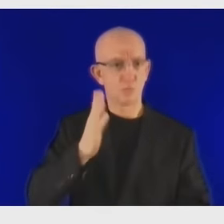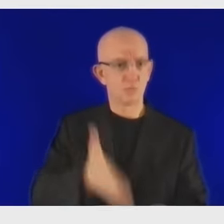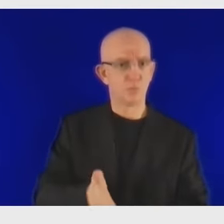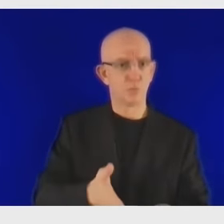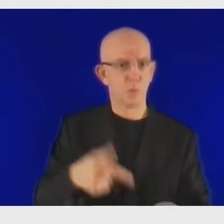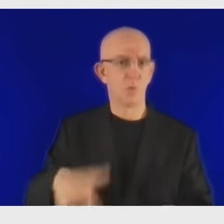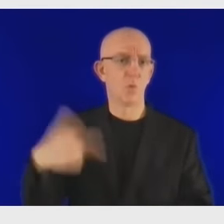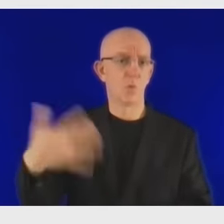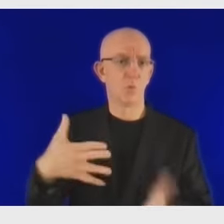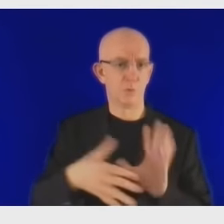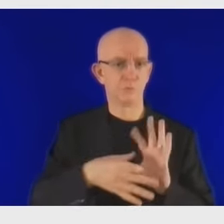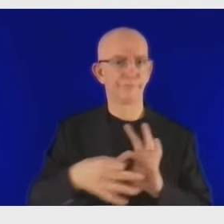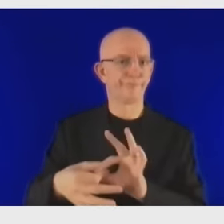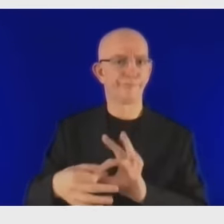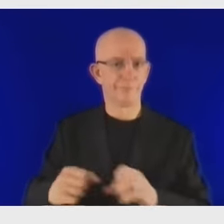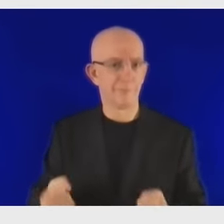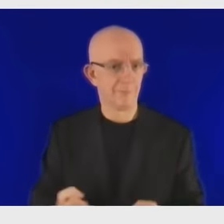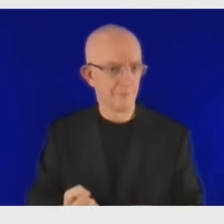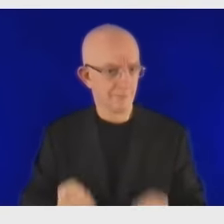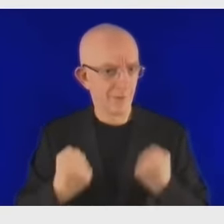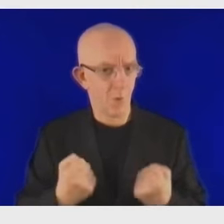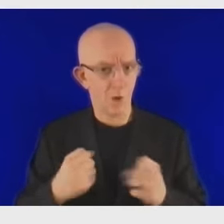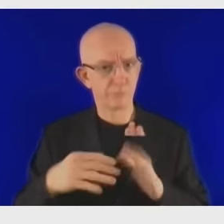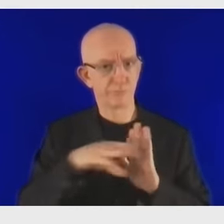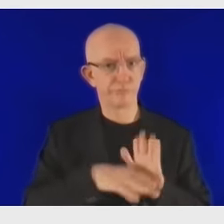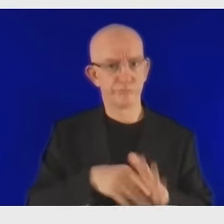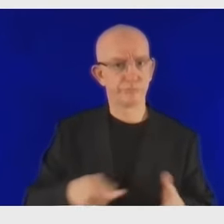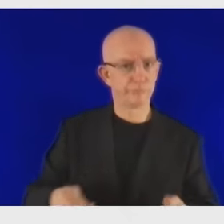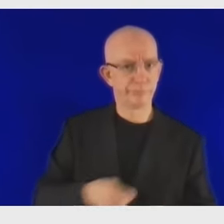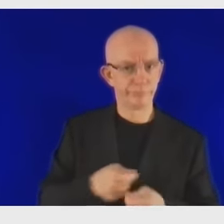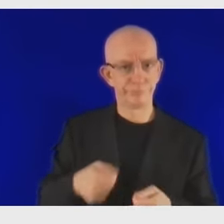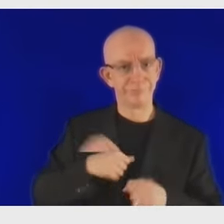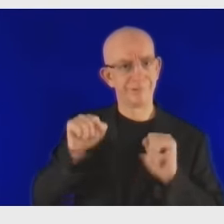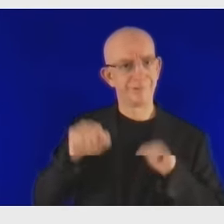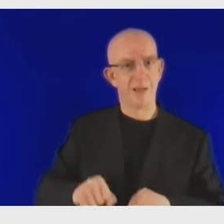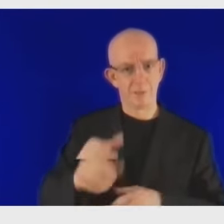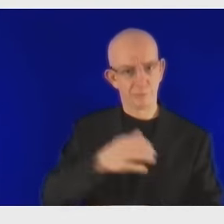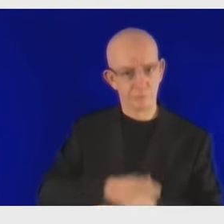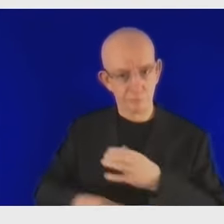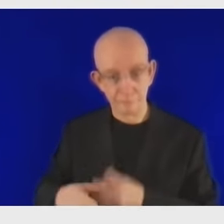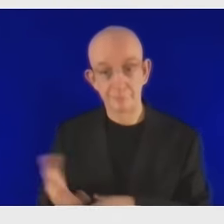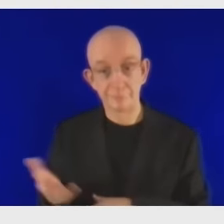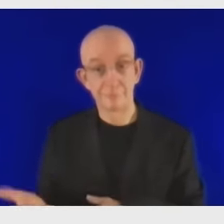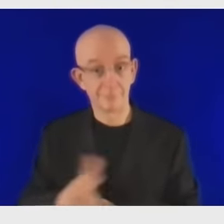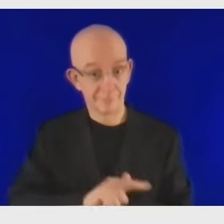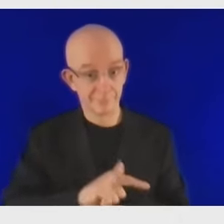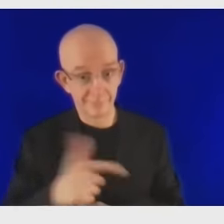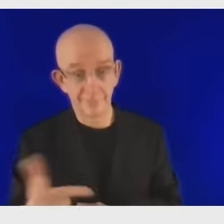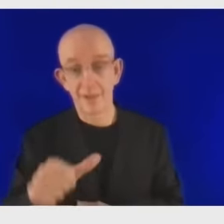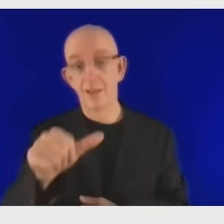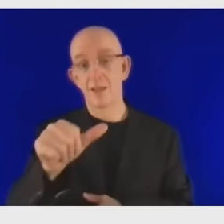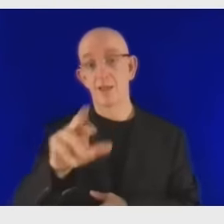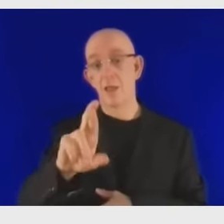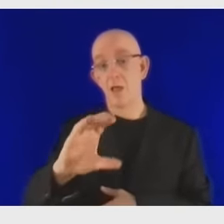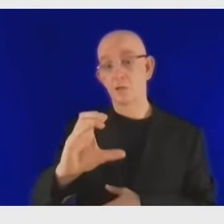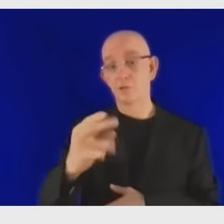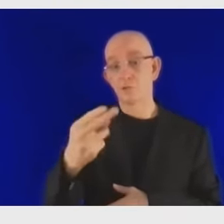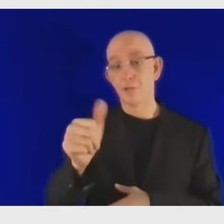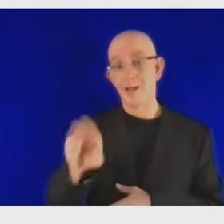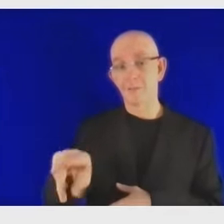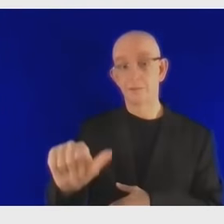this, but we are running a little bit short on time. So I'm gonna give you only a couple of minutes to really share your points. But if you could talk to us